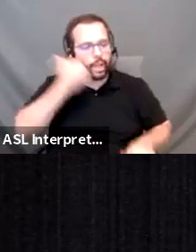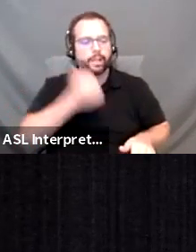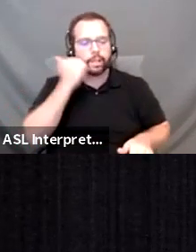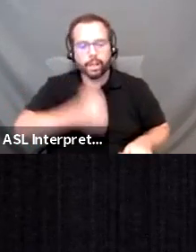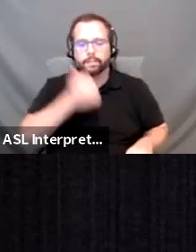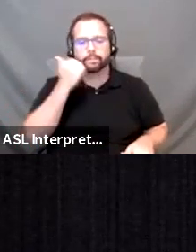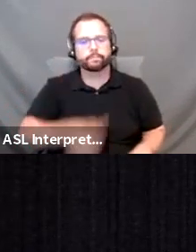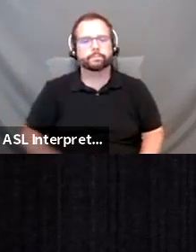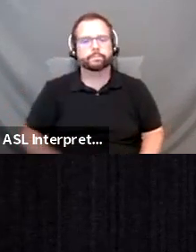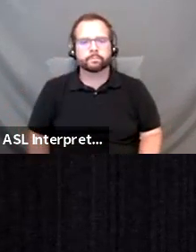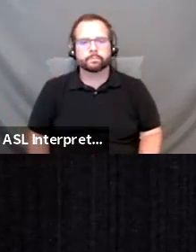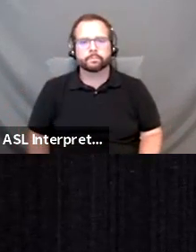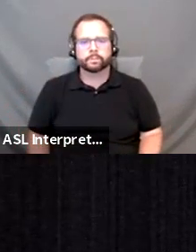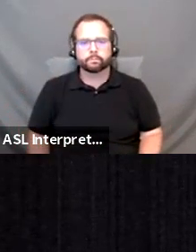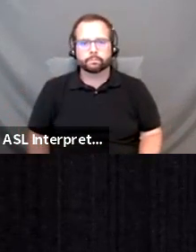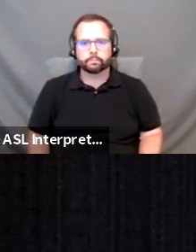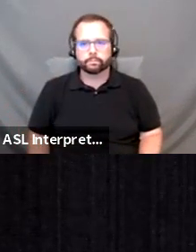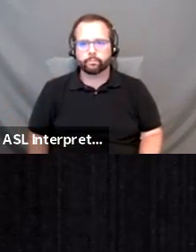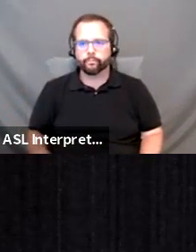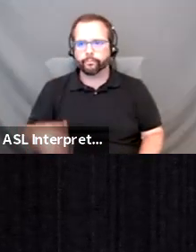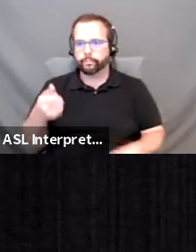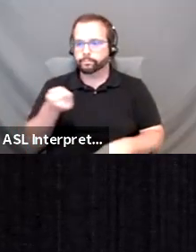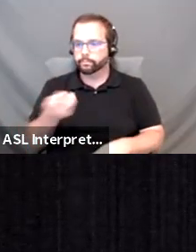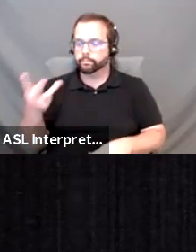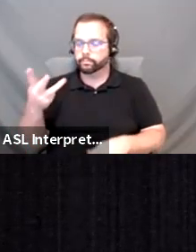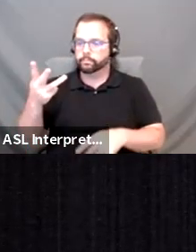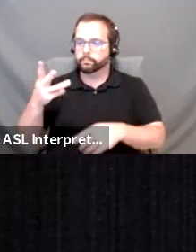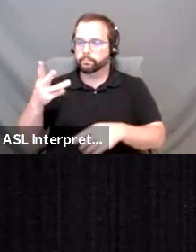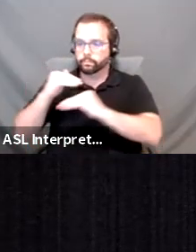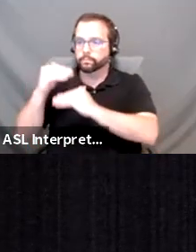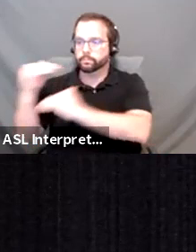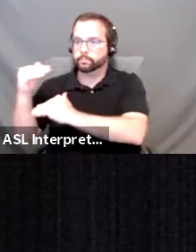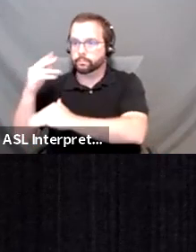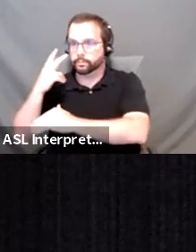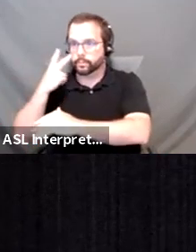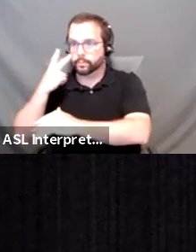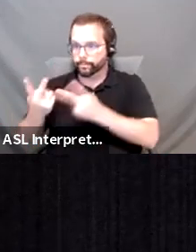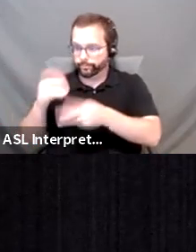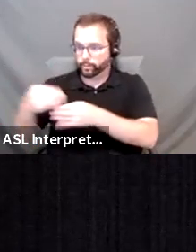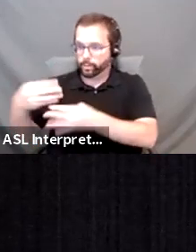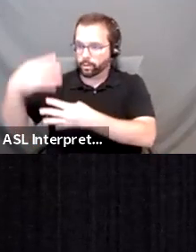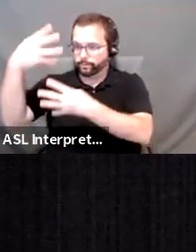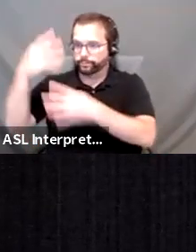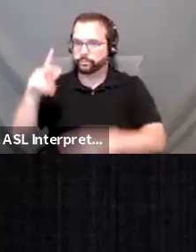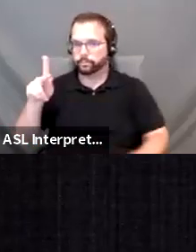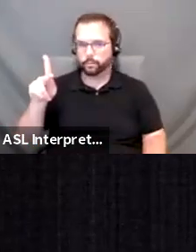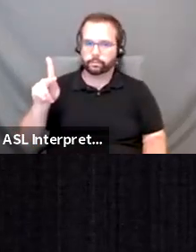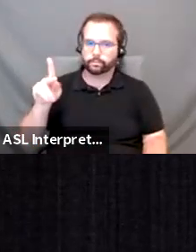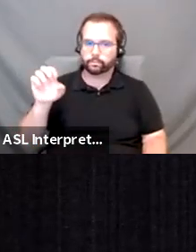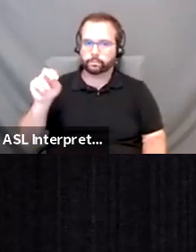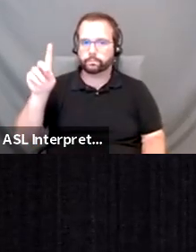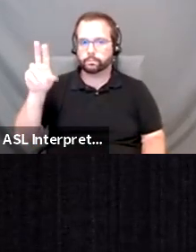other barriers that were dropped into the chat too. Kendra had mentioned, and Angel, this might go to some